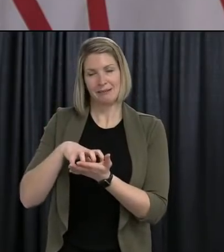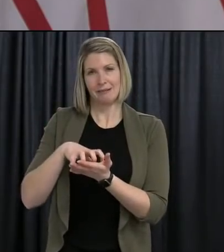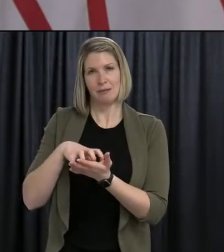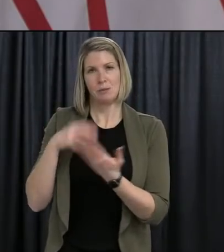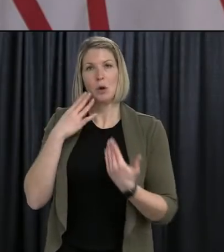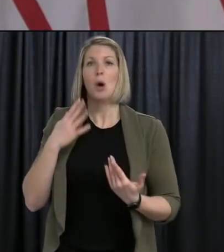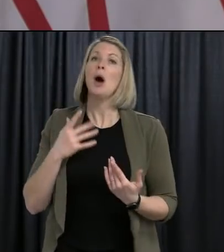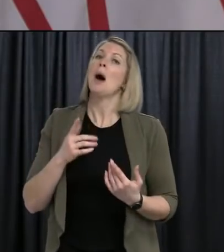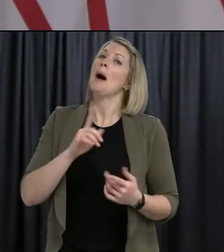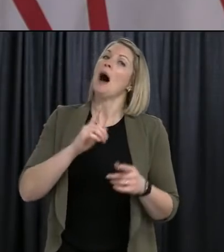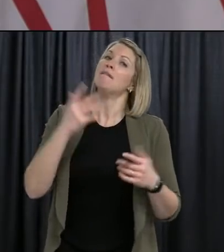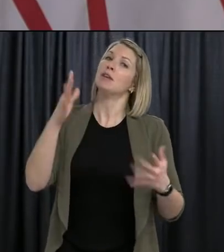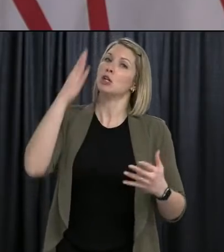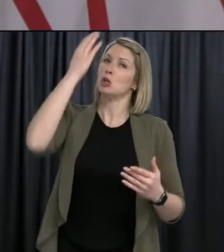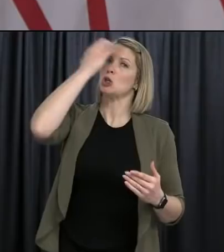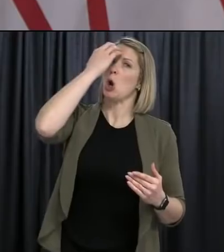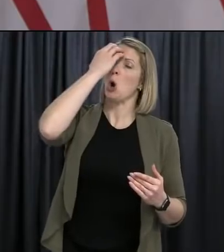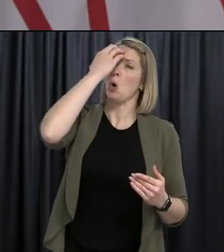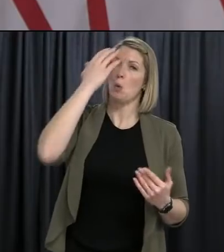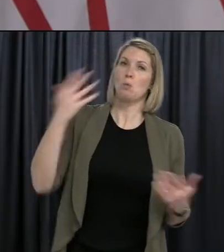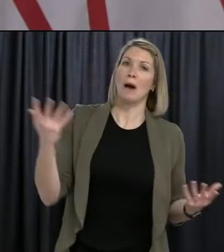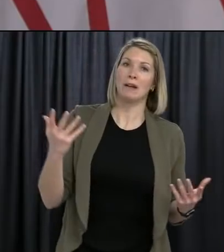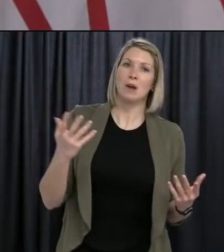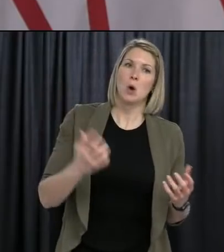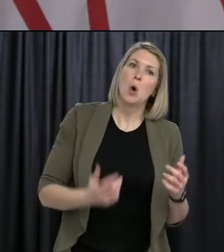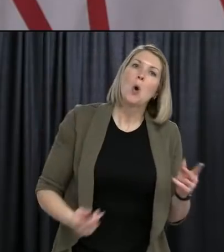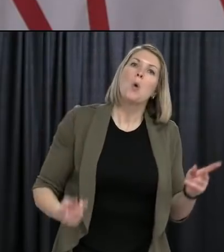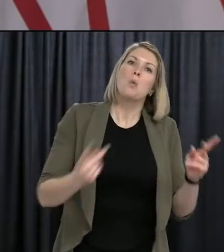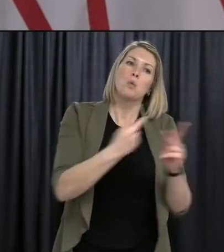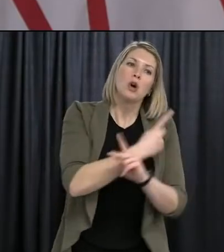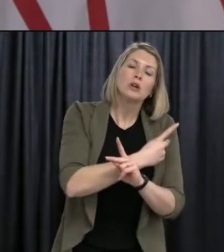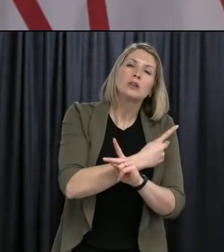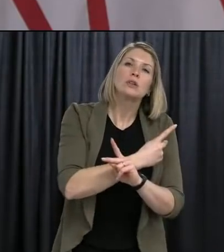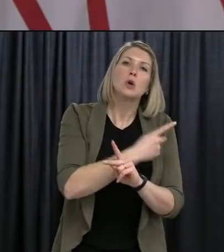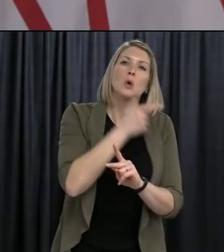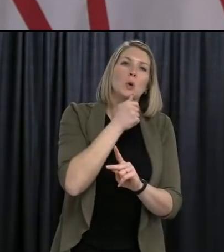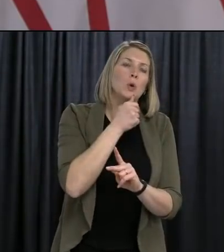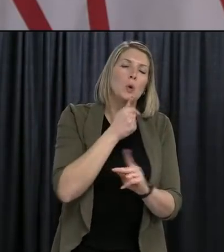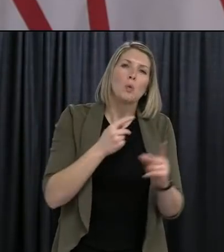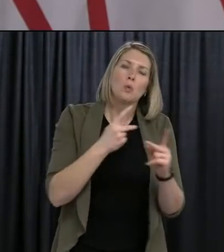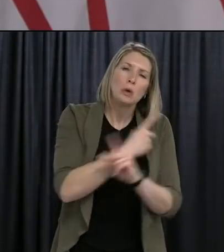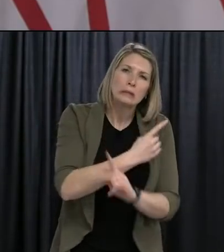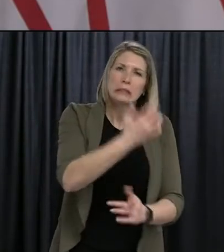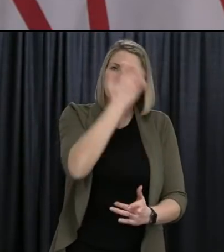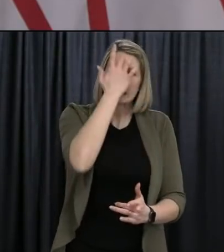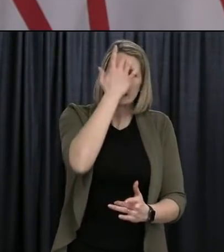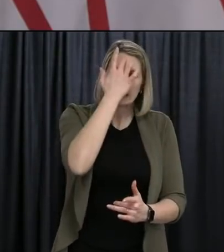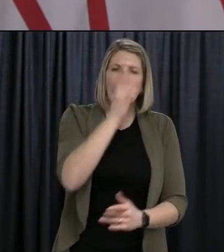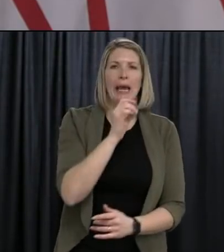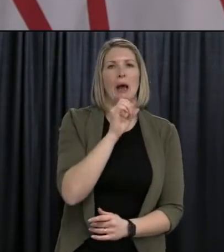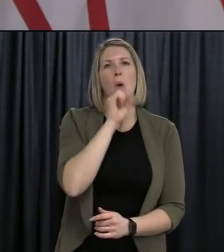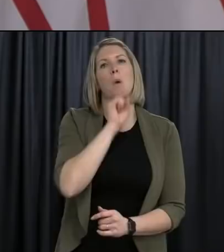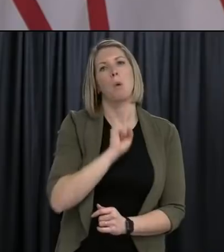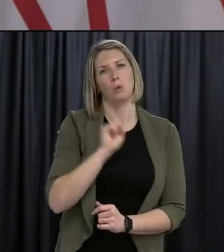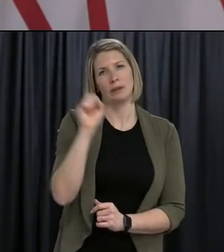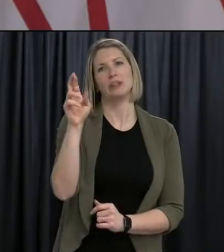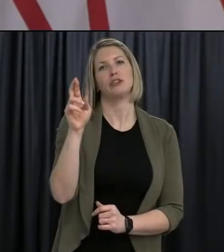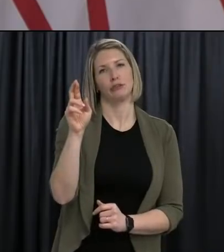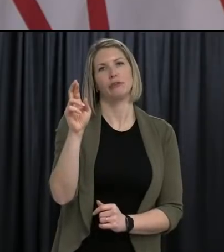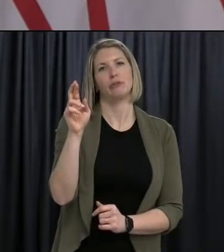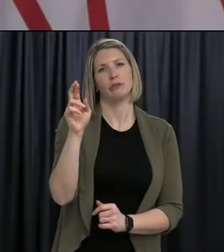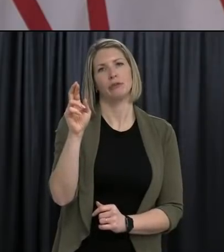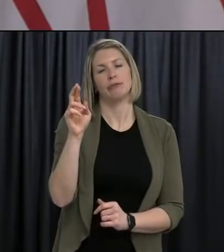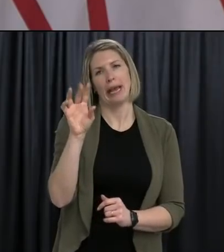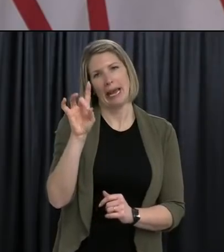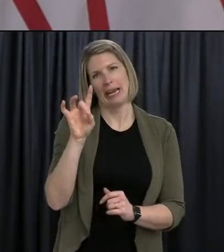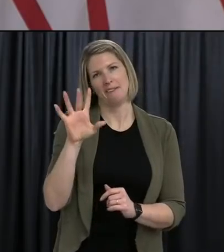and that is why we're focusing so much on an aged, sort of stratified rollout for